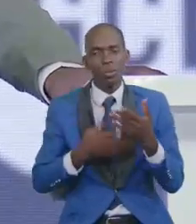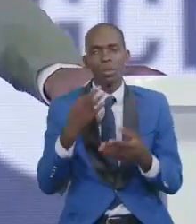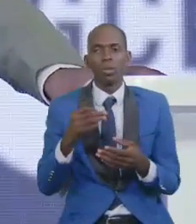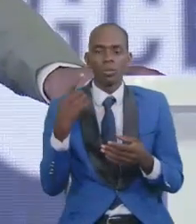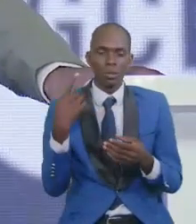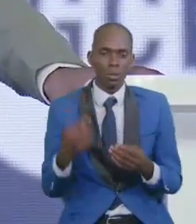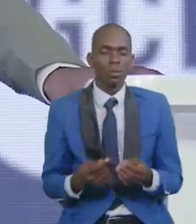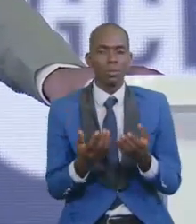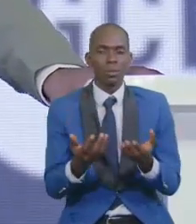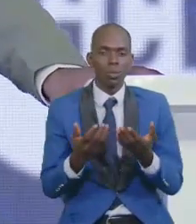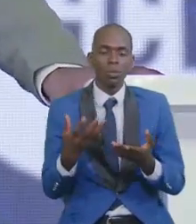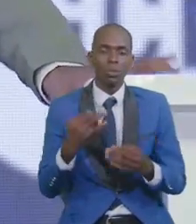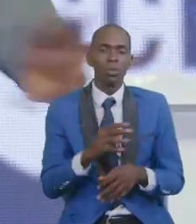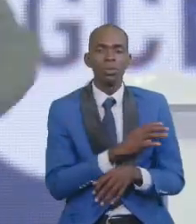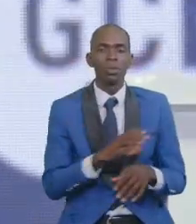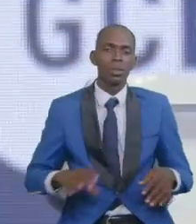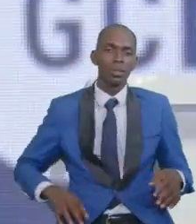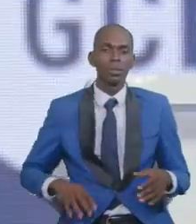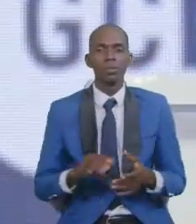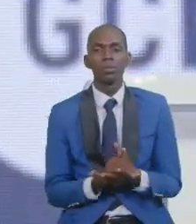of Christ.